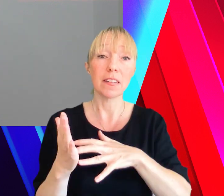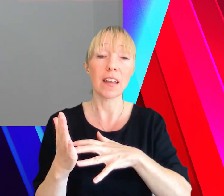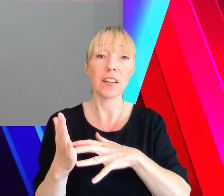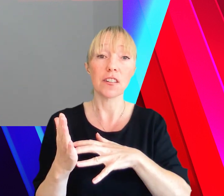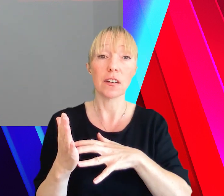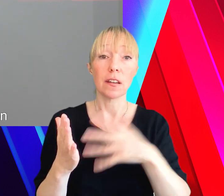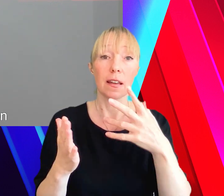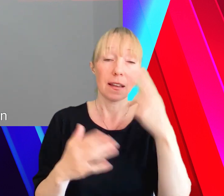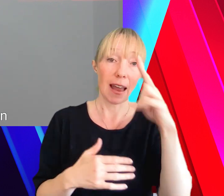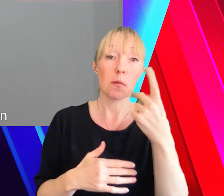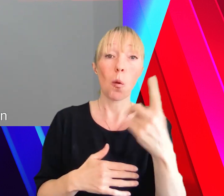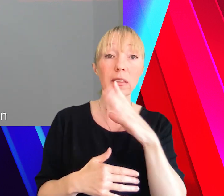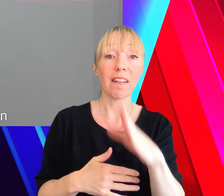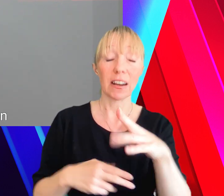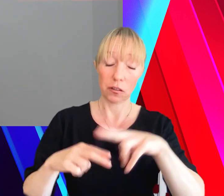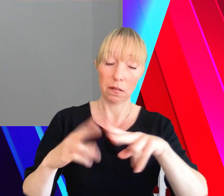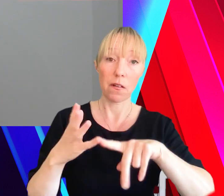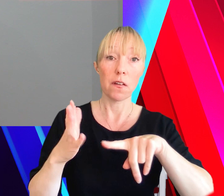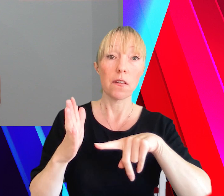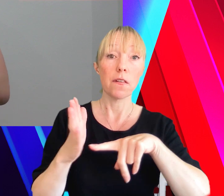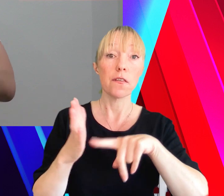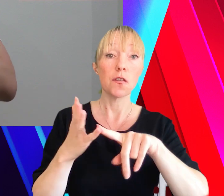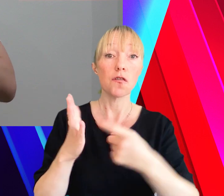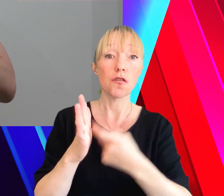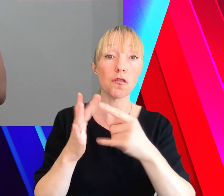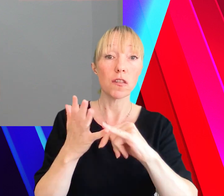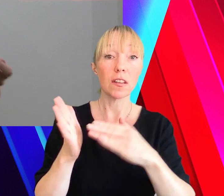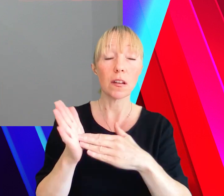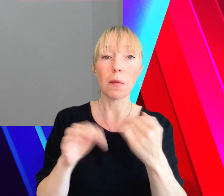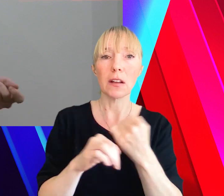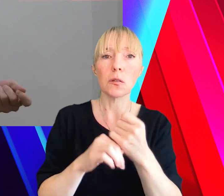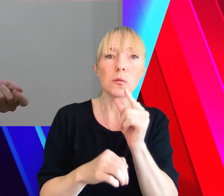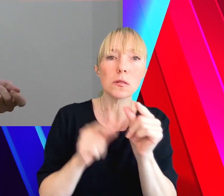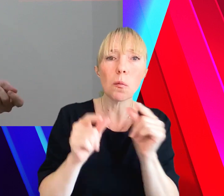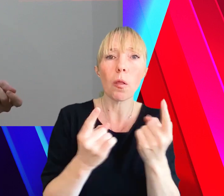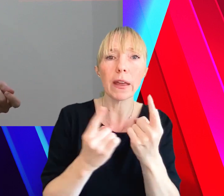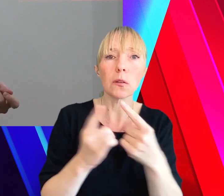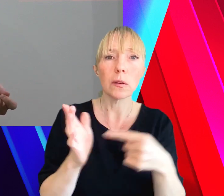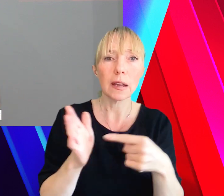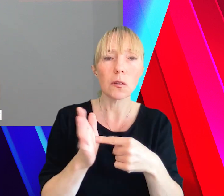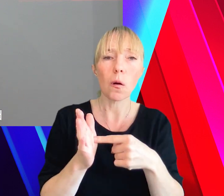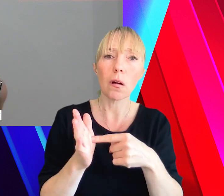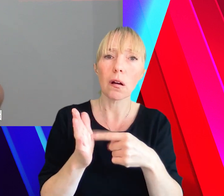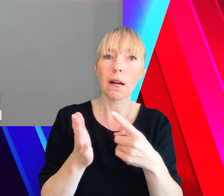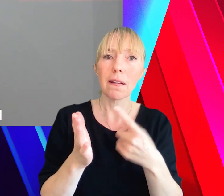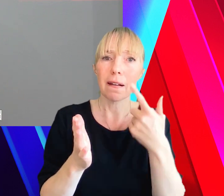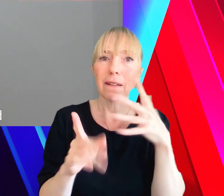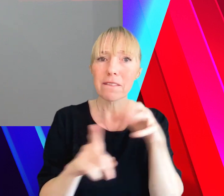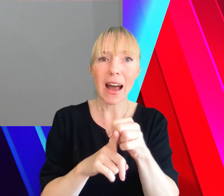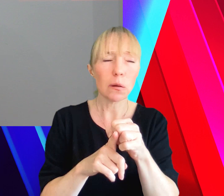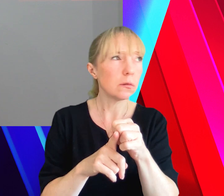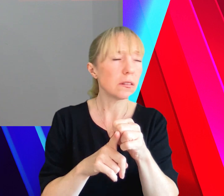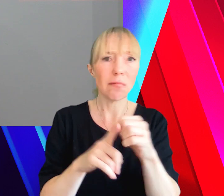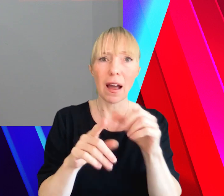I wrote, my dissertation is called One Direction Futurism. And so I just do little things on that on TikTok. And through just posting that, I found